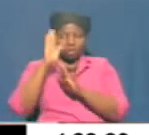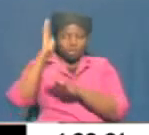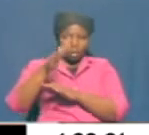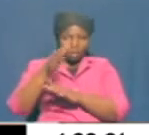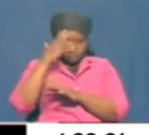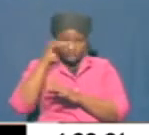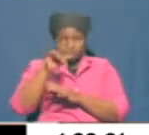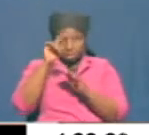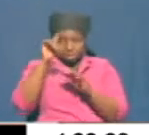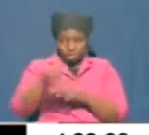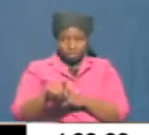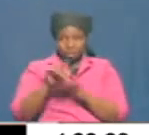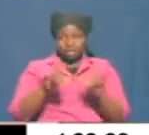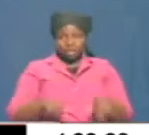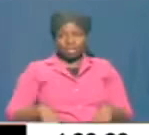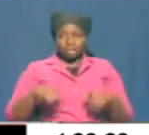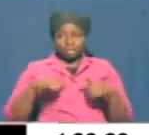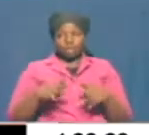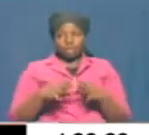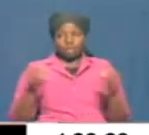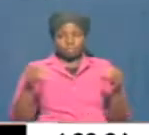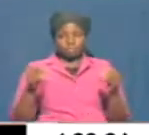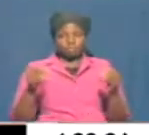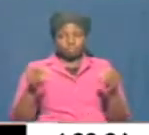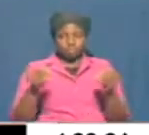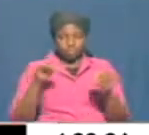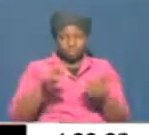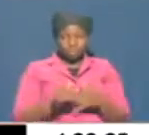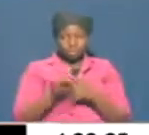for maybe long, many years collaboration.